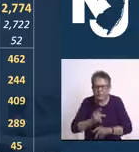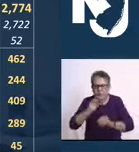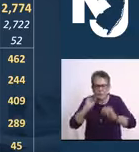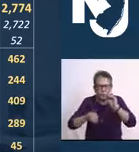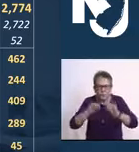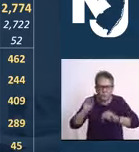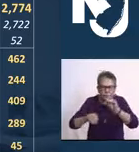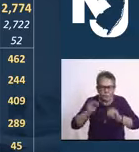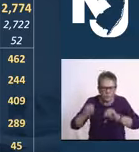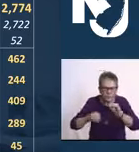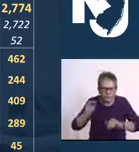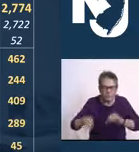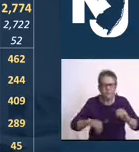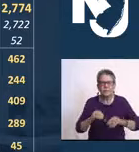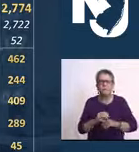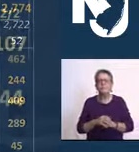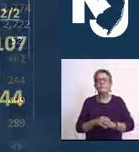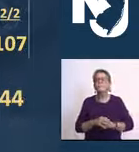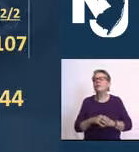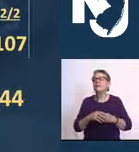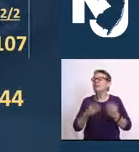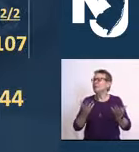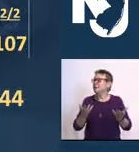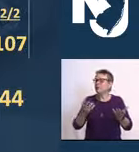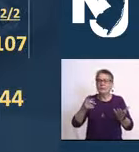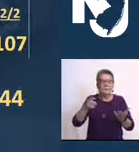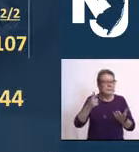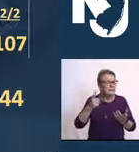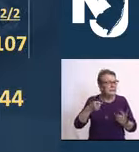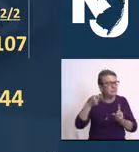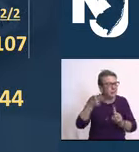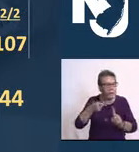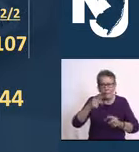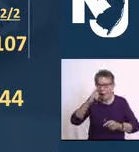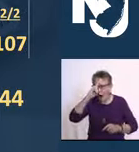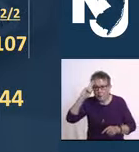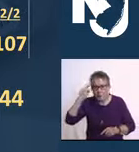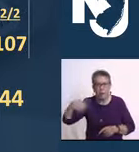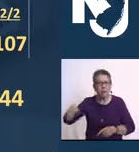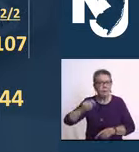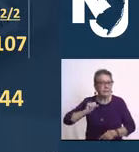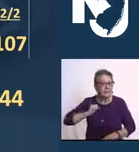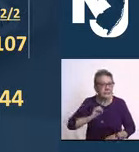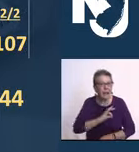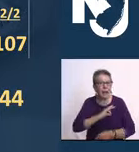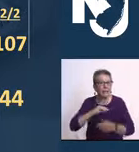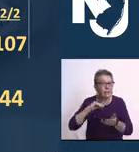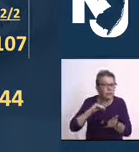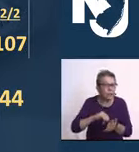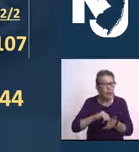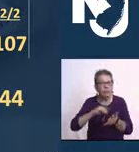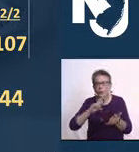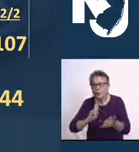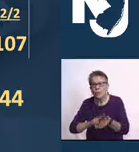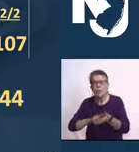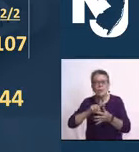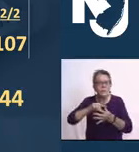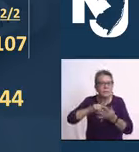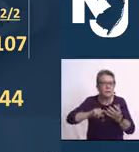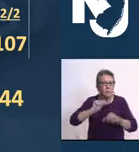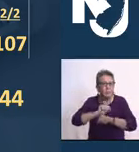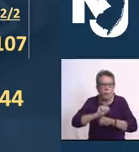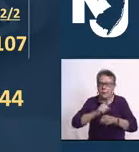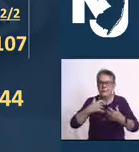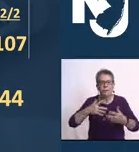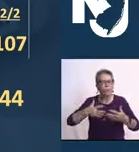measures. One number that doesn't ever get easier to see is noting how many more New Jerseyans have now died